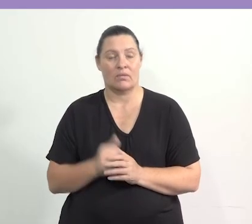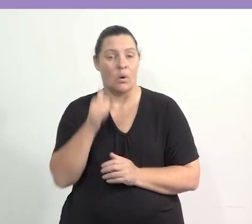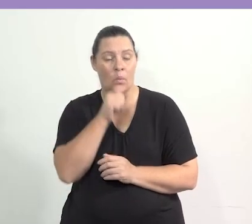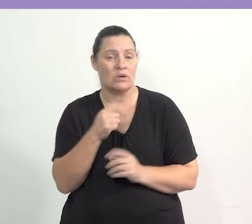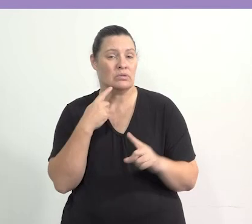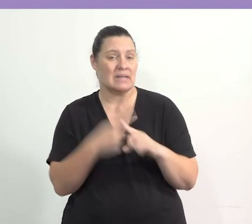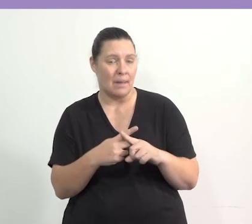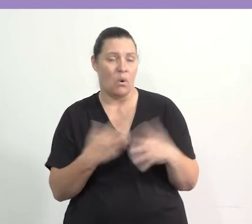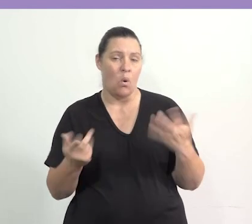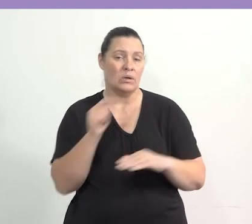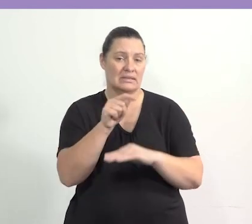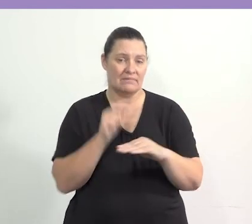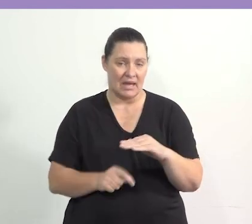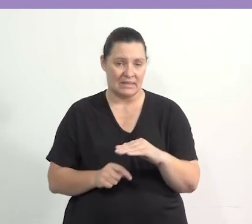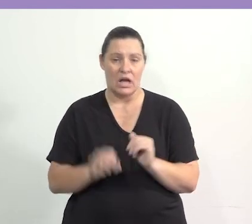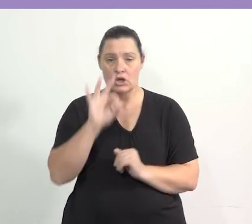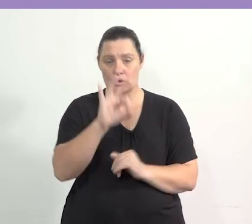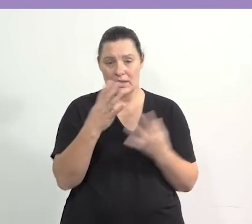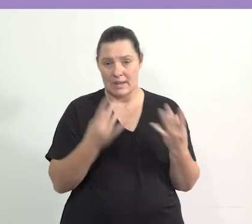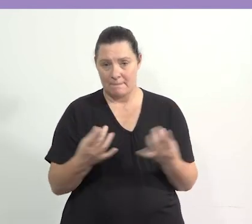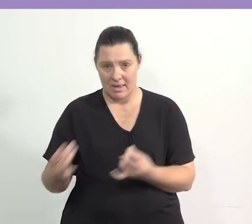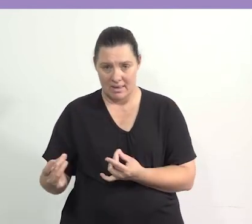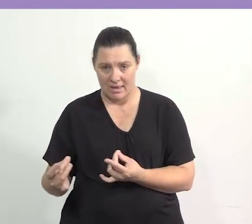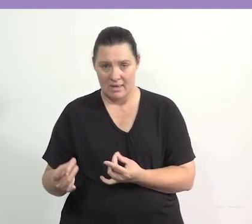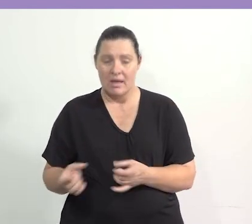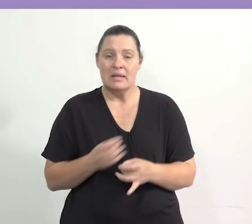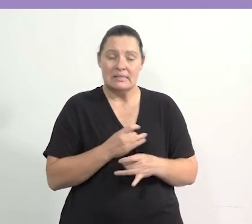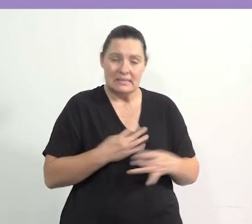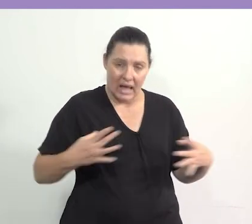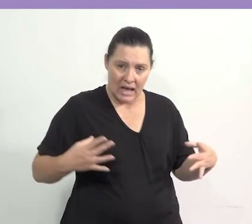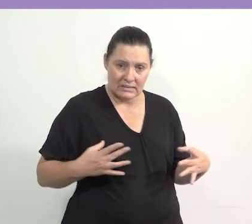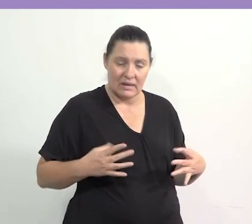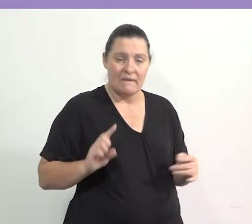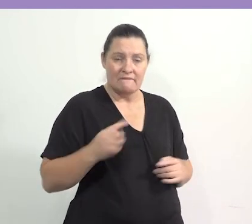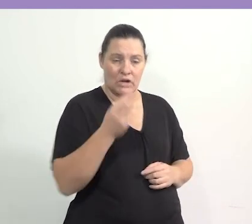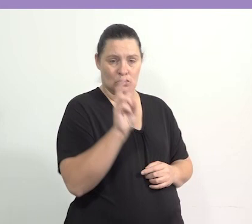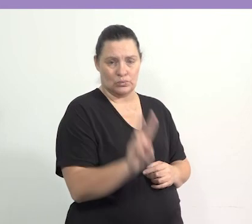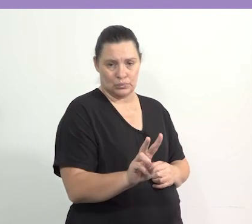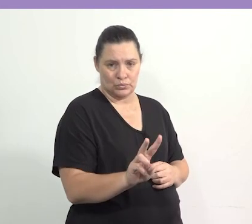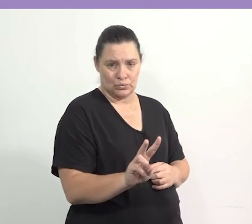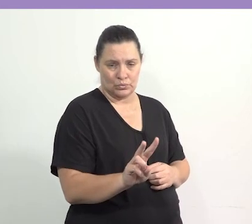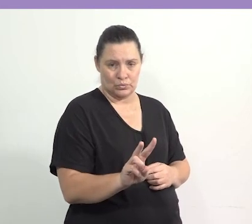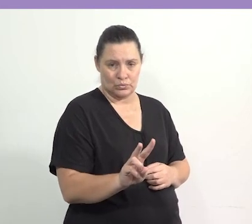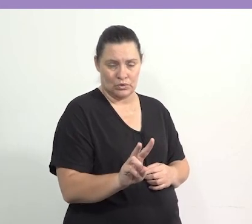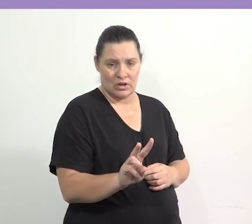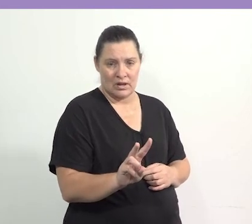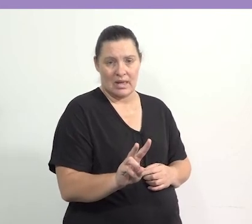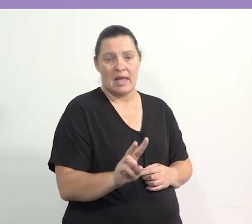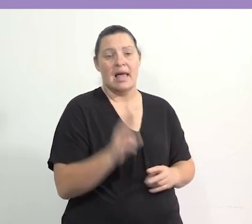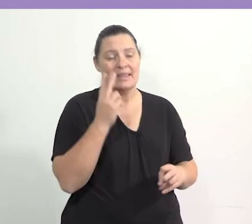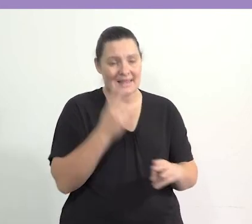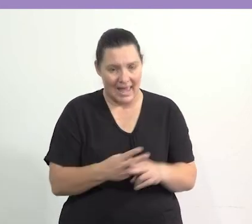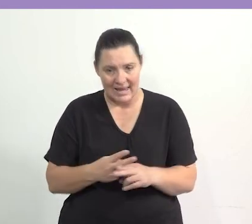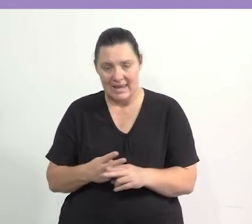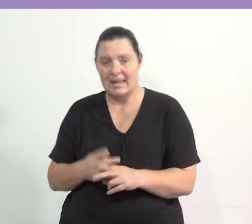When we multiply or divide 3 numbers, start by multiplying or dividing the first 2 numbers